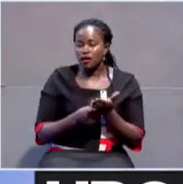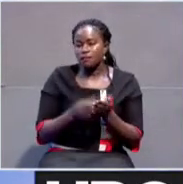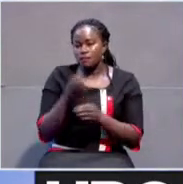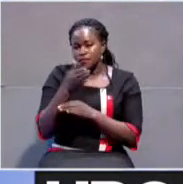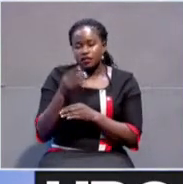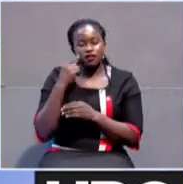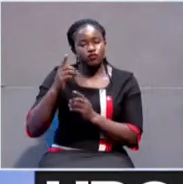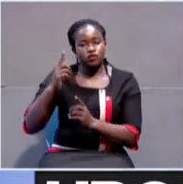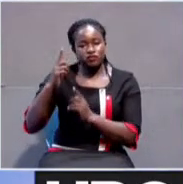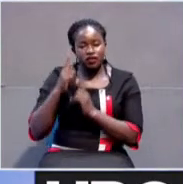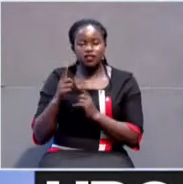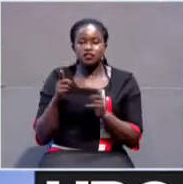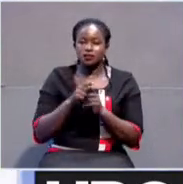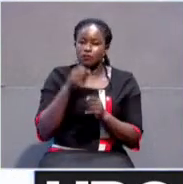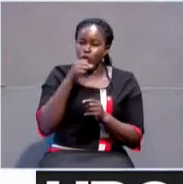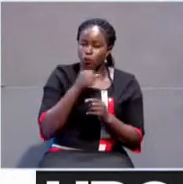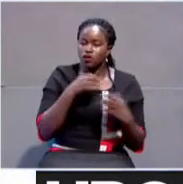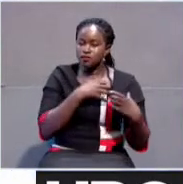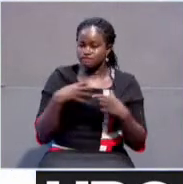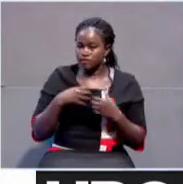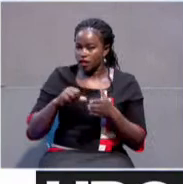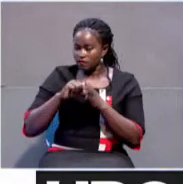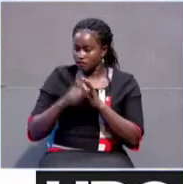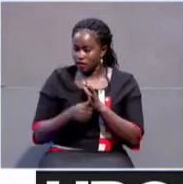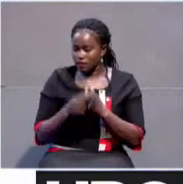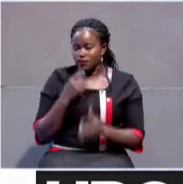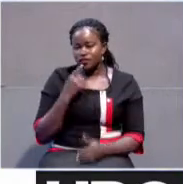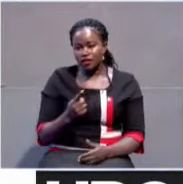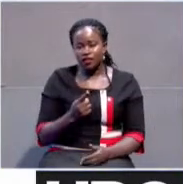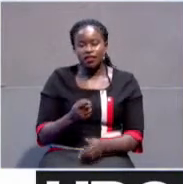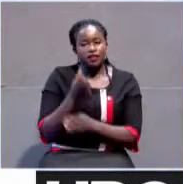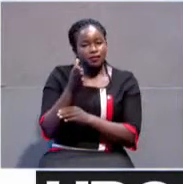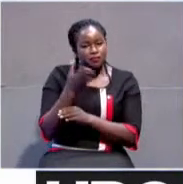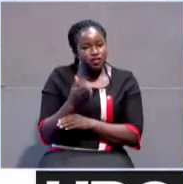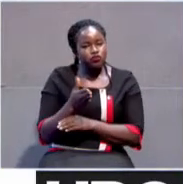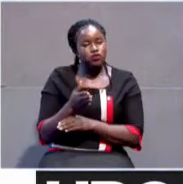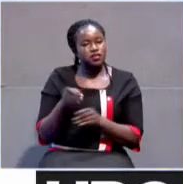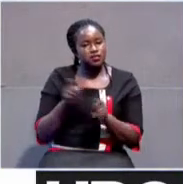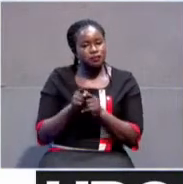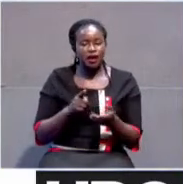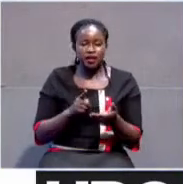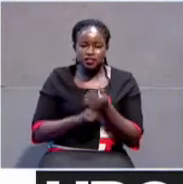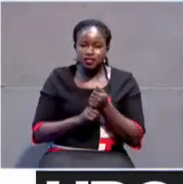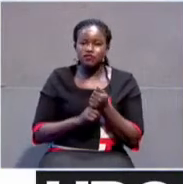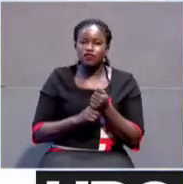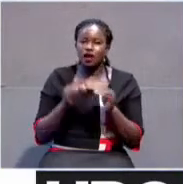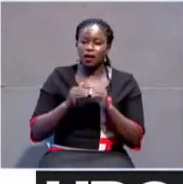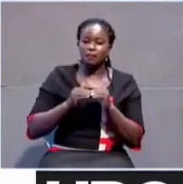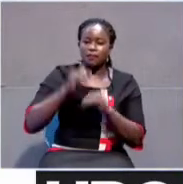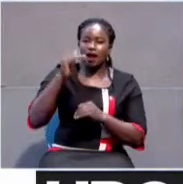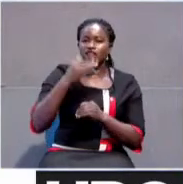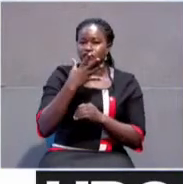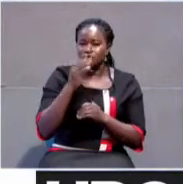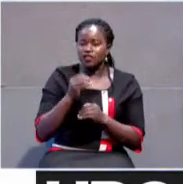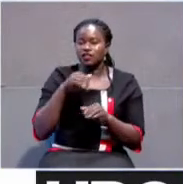for Defense and Veteran Affairs, Adolf Mwesige, says the ministry has scored above average in